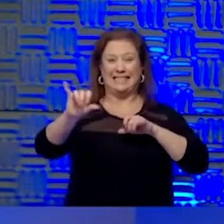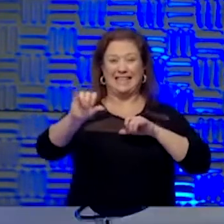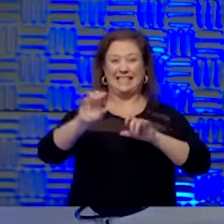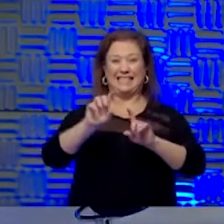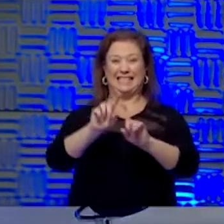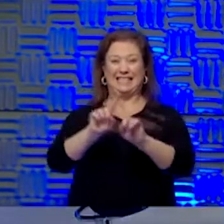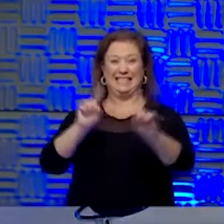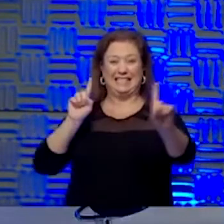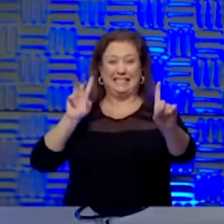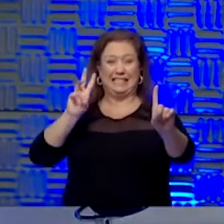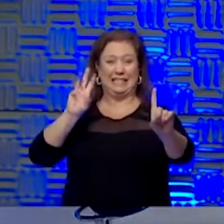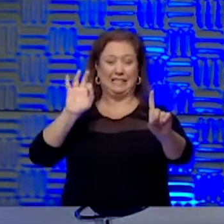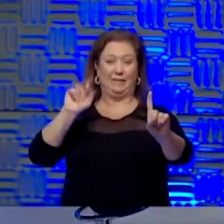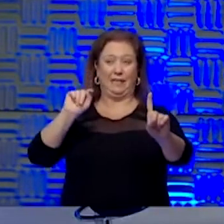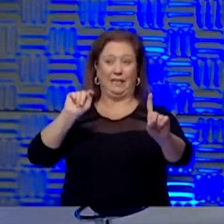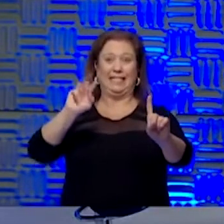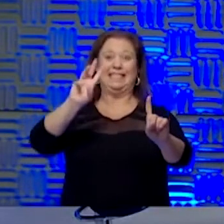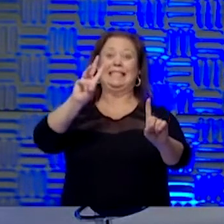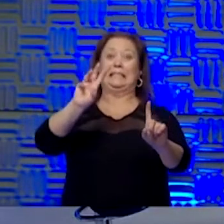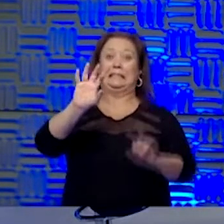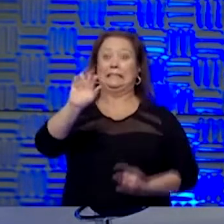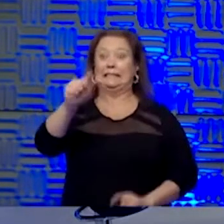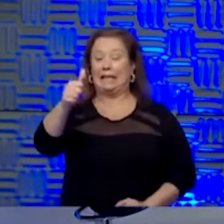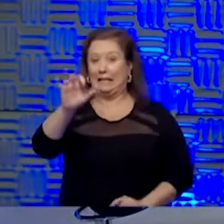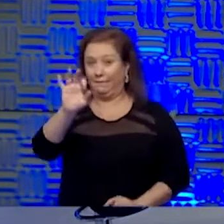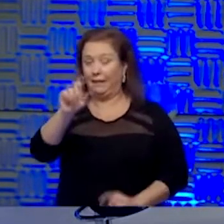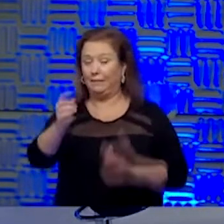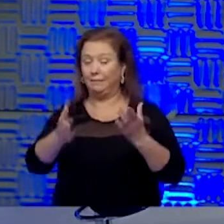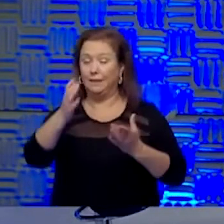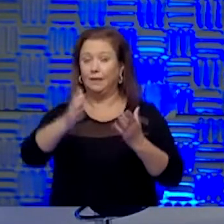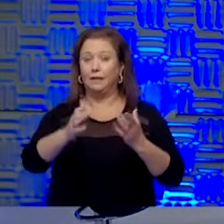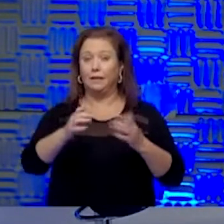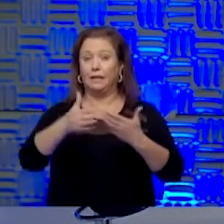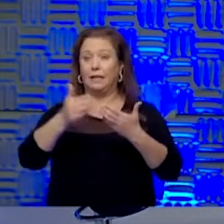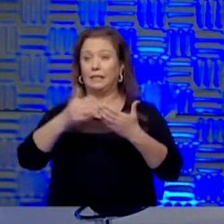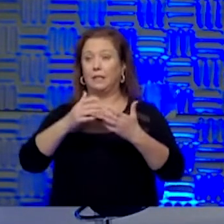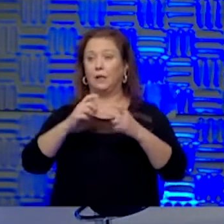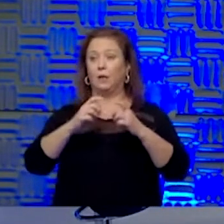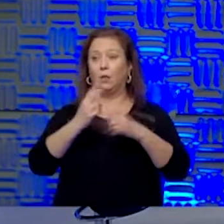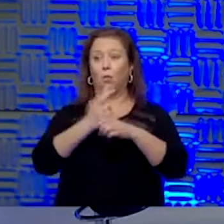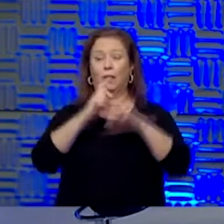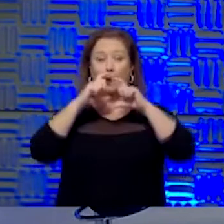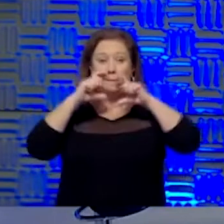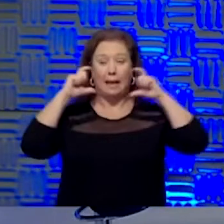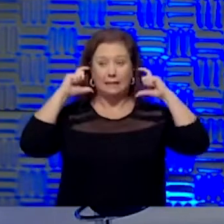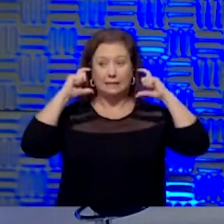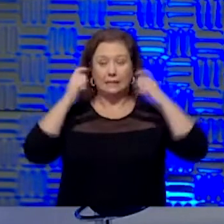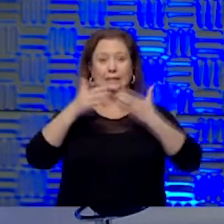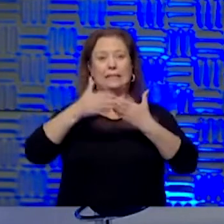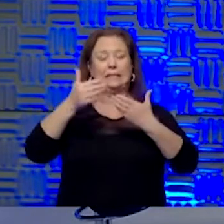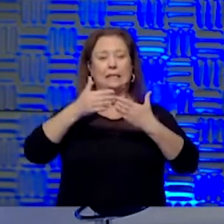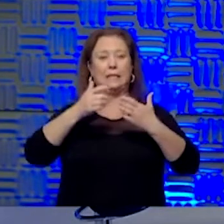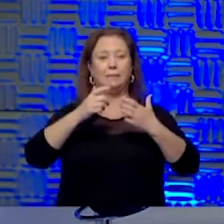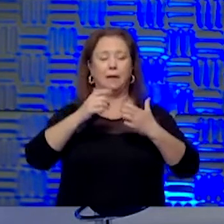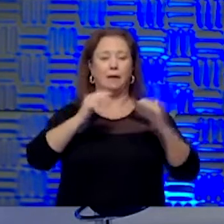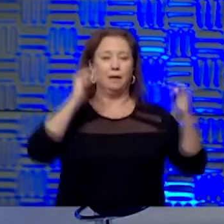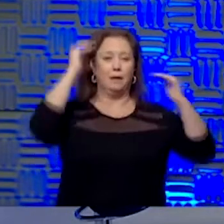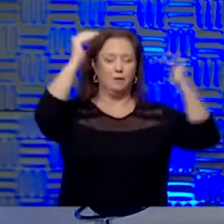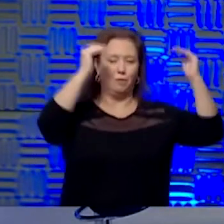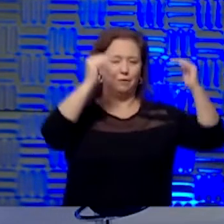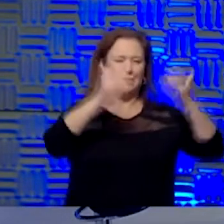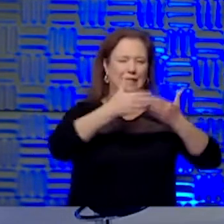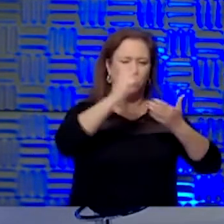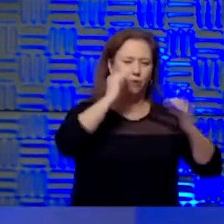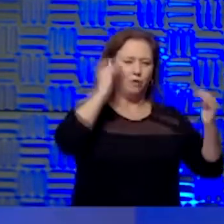separated by 6, or I would say even 6 to 10 feet? Yeah. And that can be done with easily, masks on. Much more easily by adults than children,